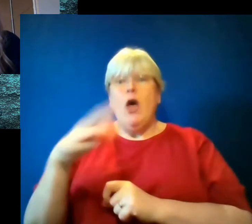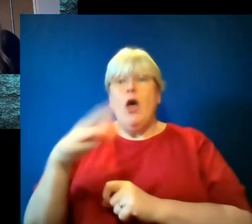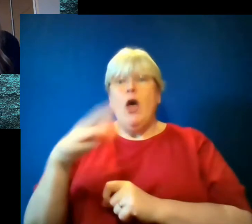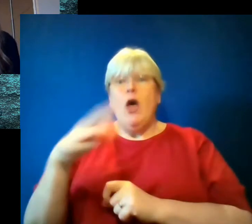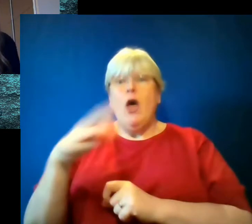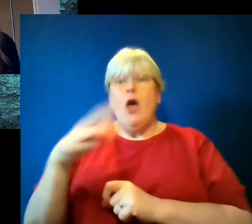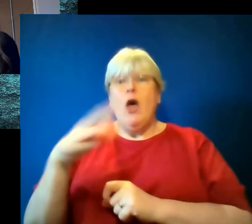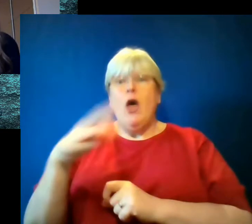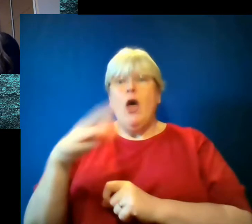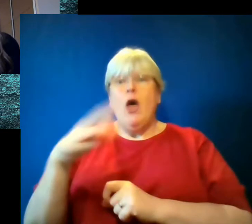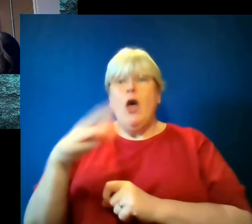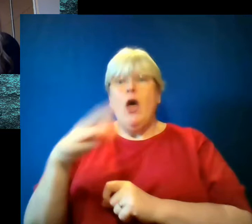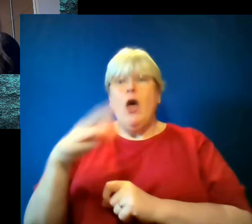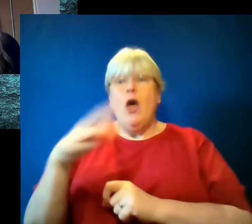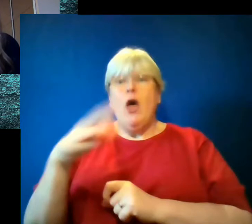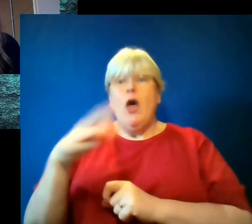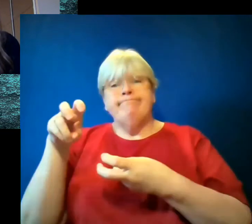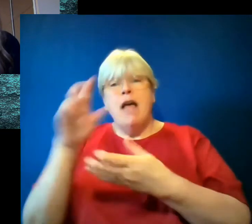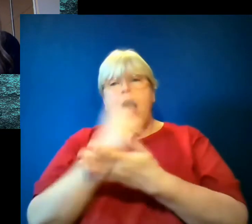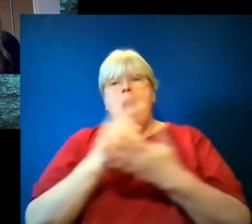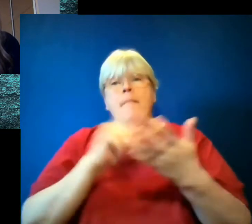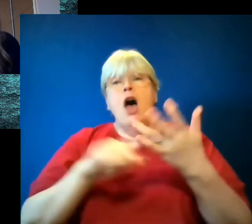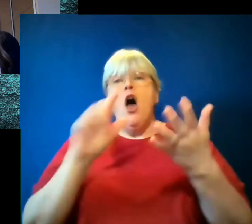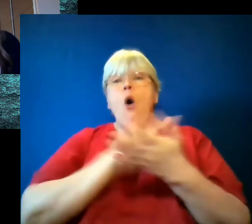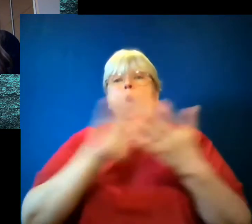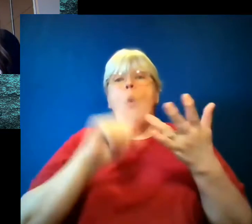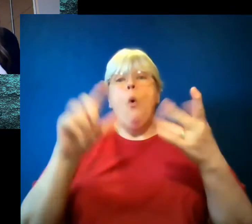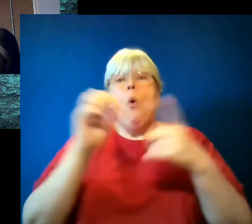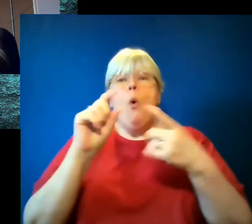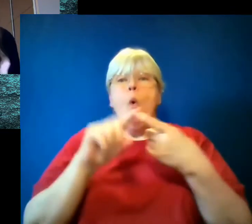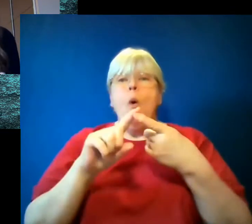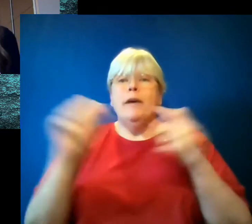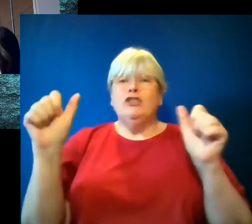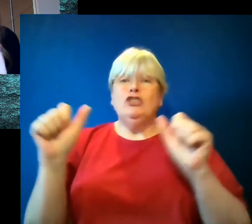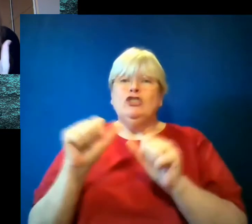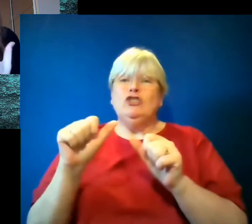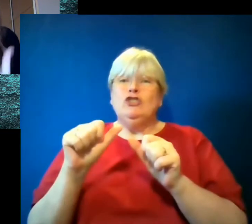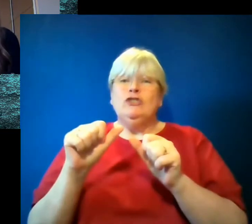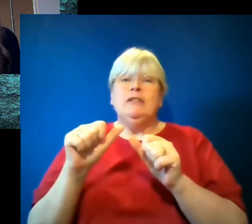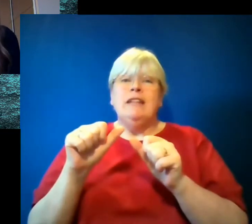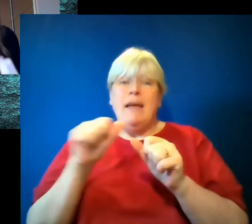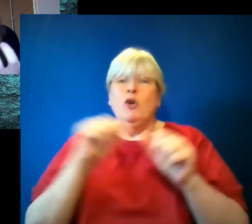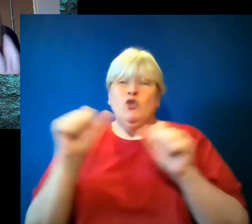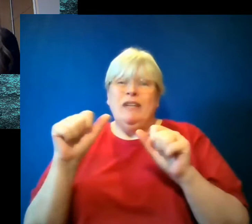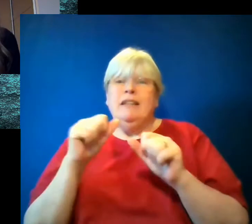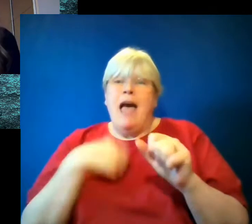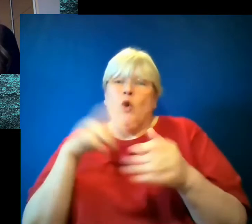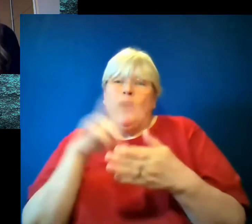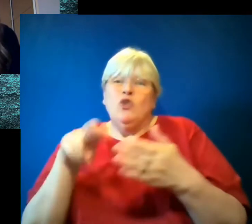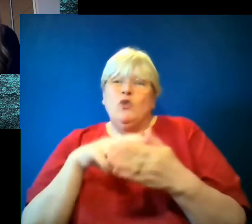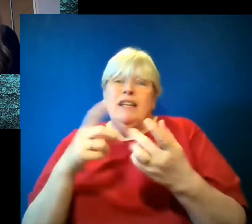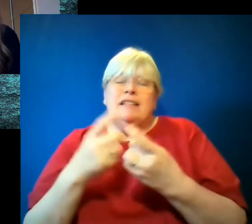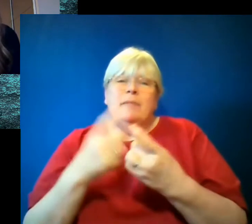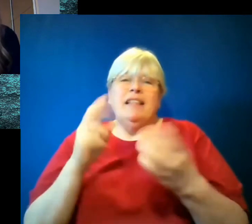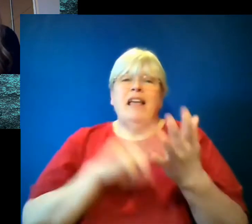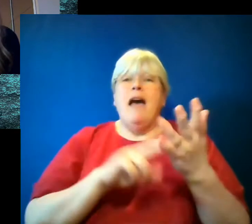read just a very short burst of something delicious, like a vodka shot of joy, then you can go and